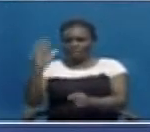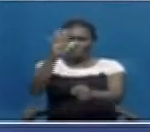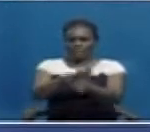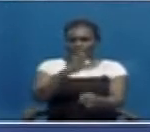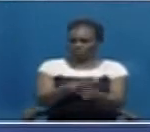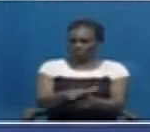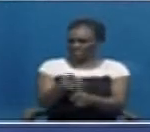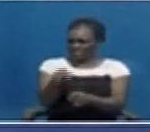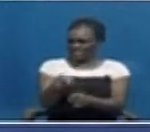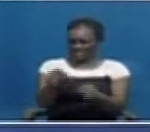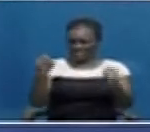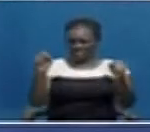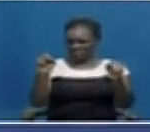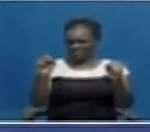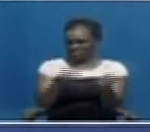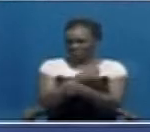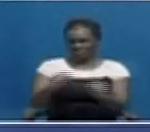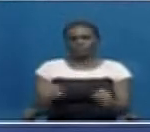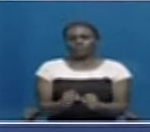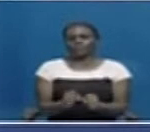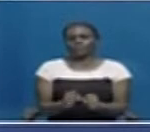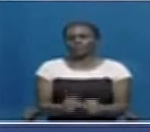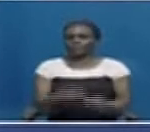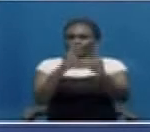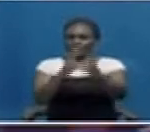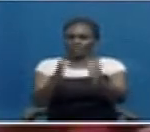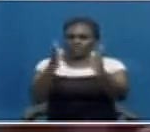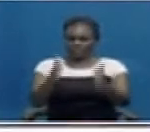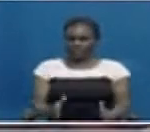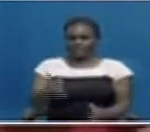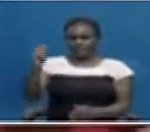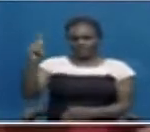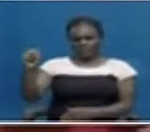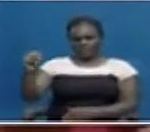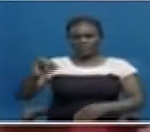something that may be a tall order. Rita Tinina, KTN News.